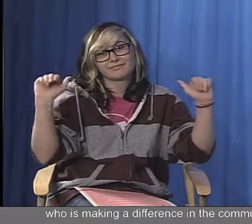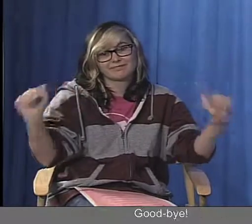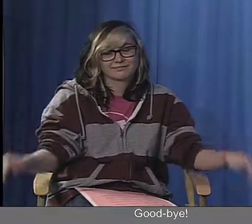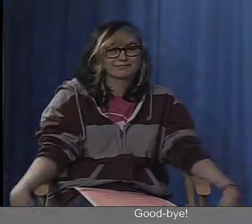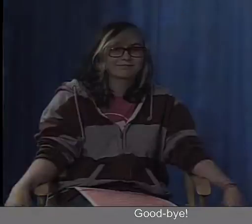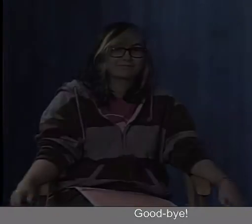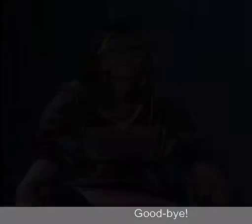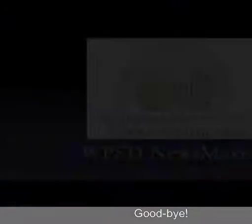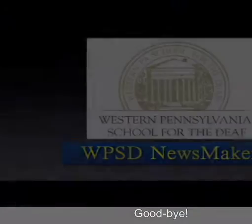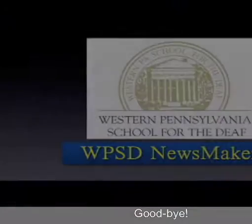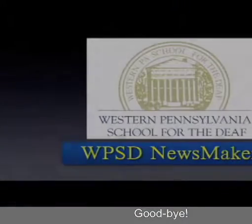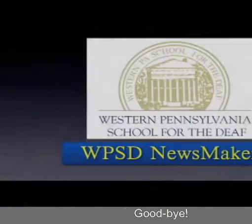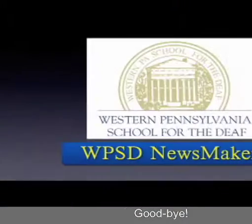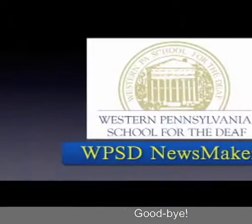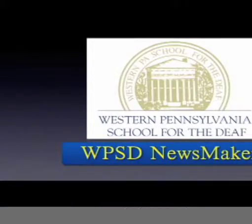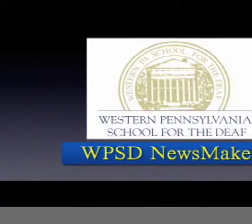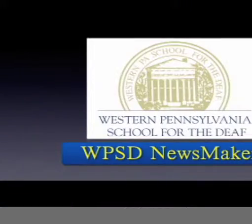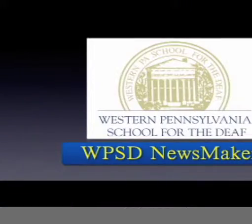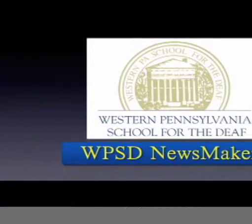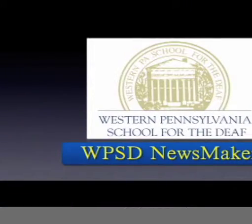Goodbye. Bye.